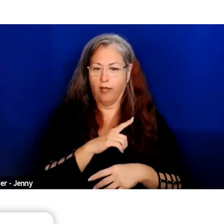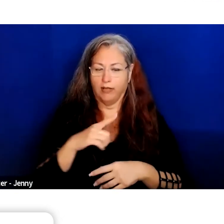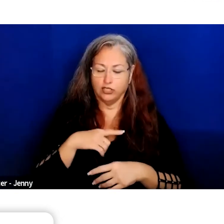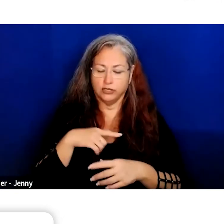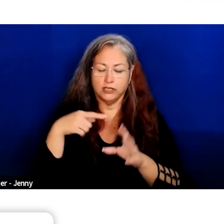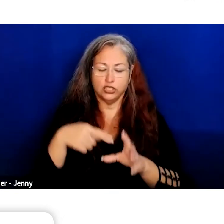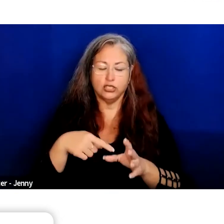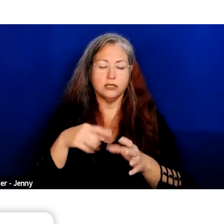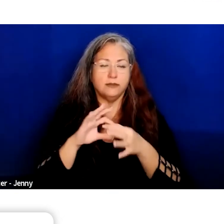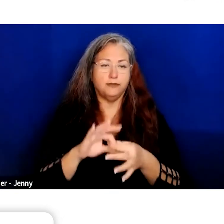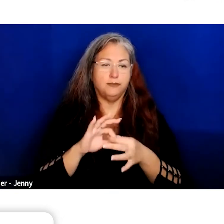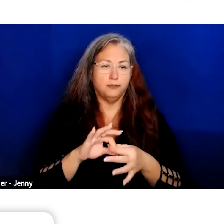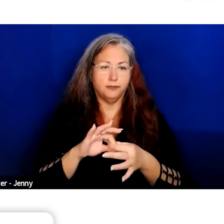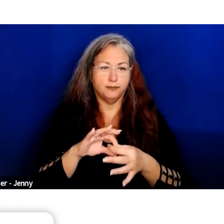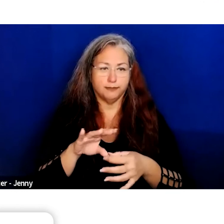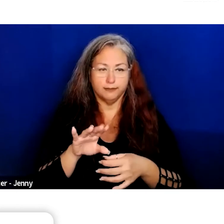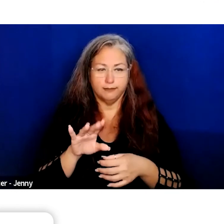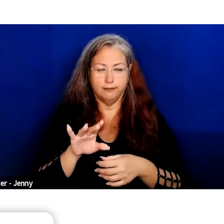about